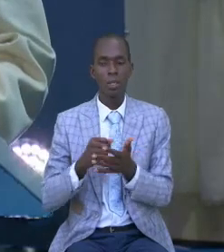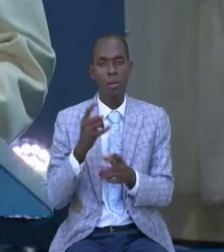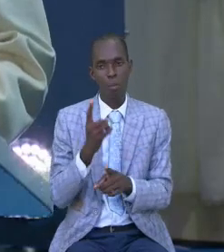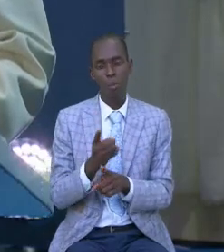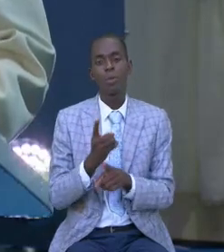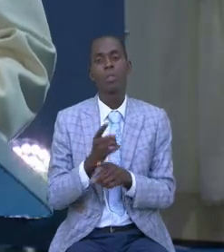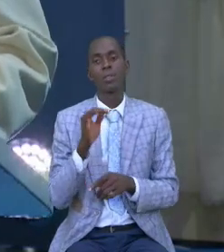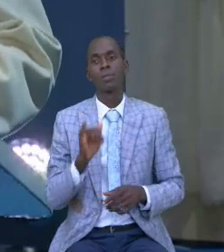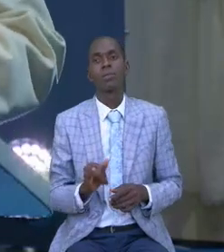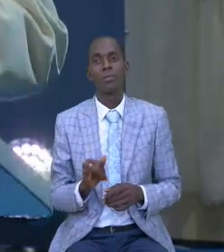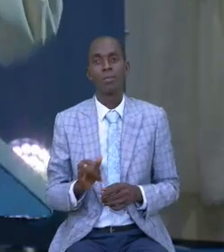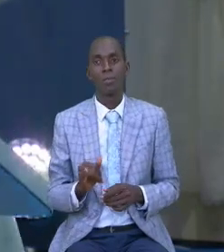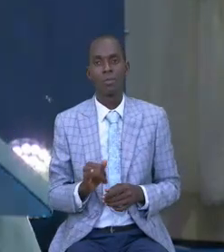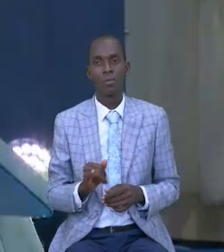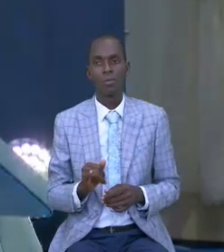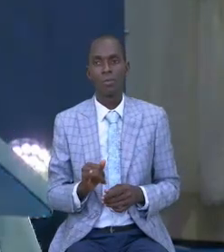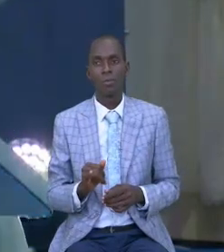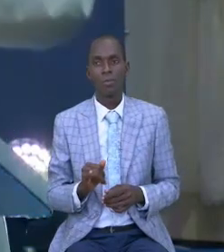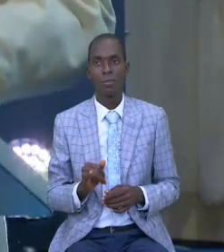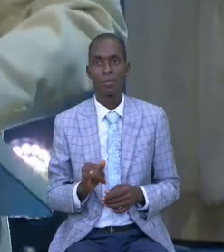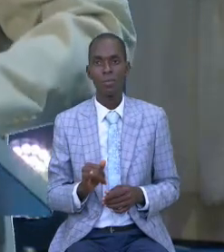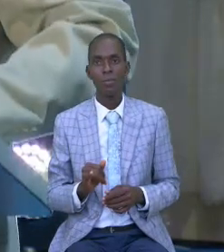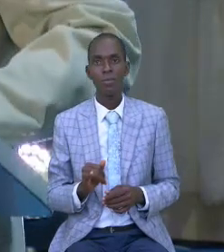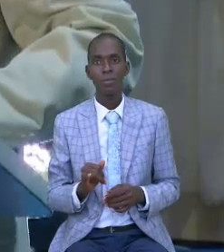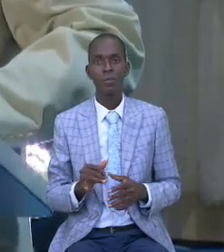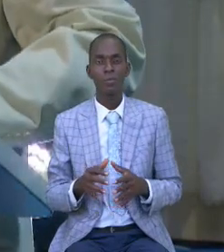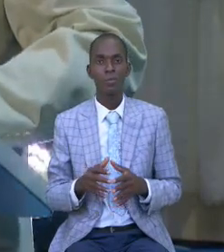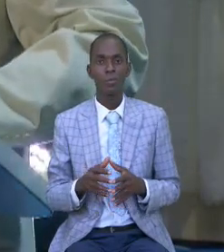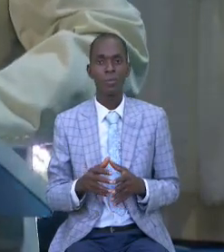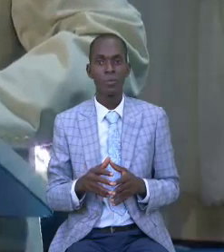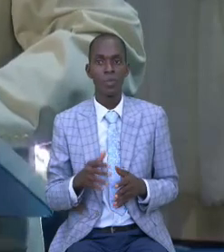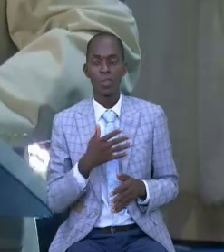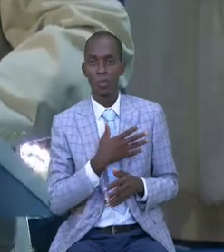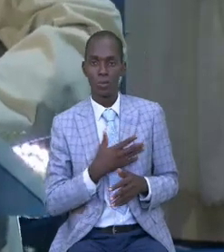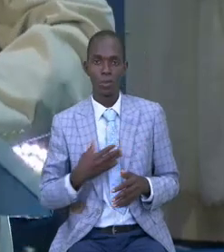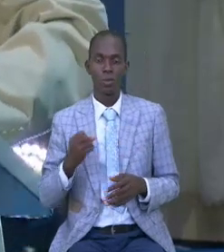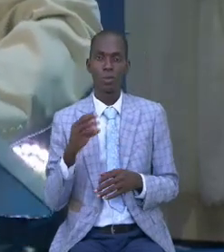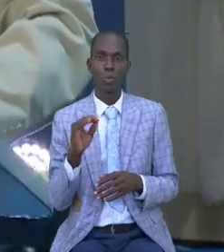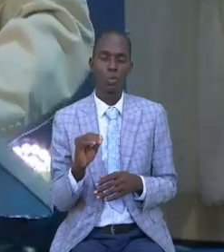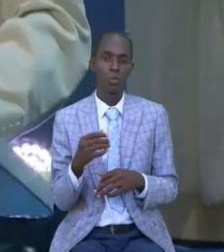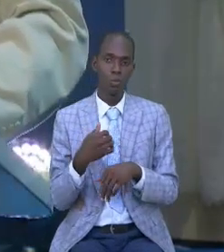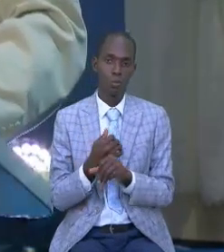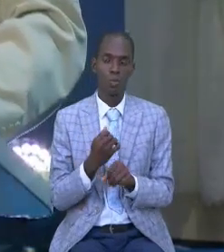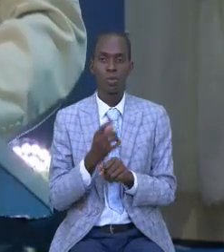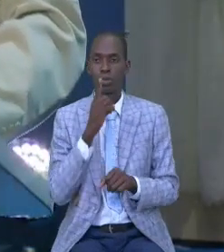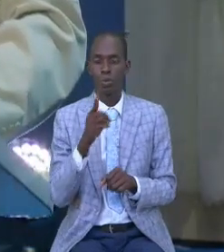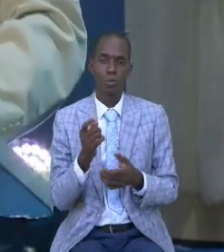Please, the counselors, let's make sure wherever the people are, we reach them there.